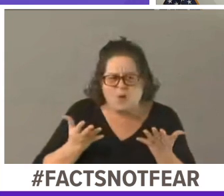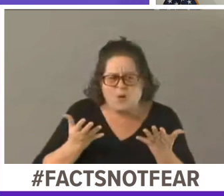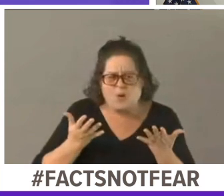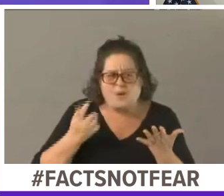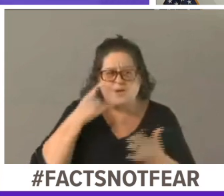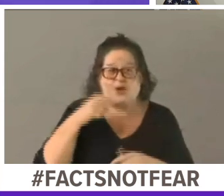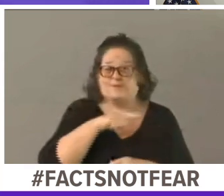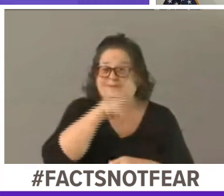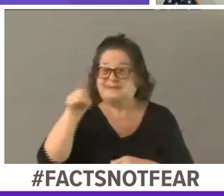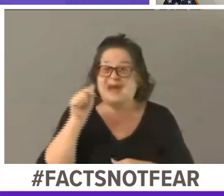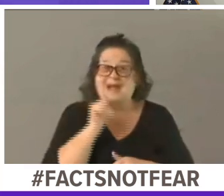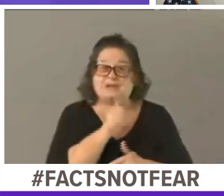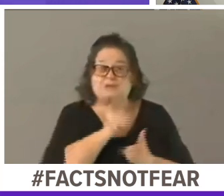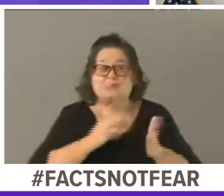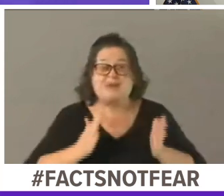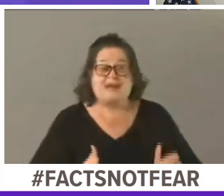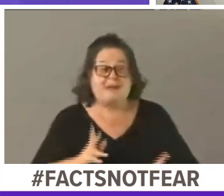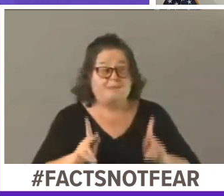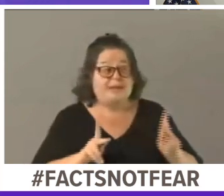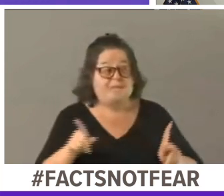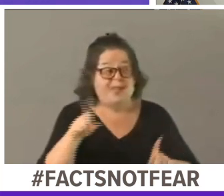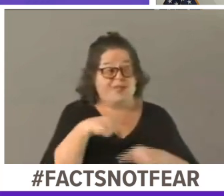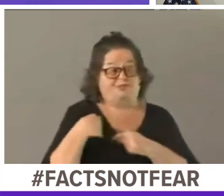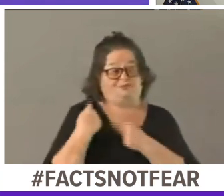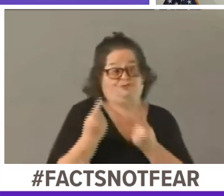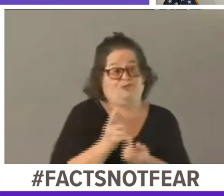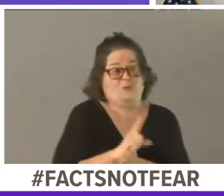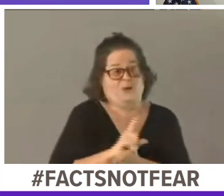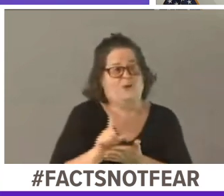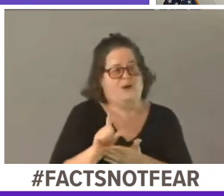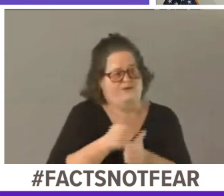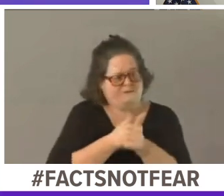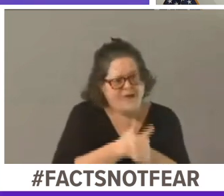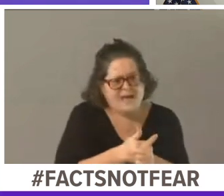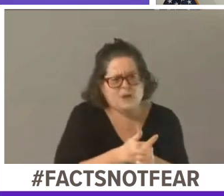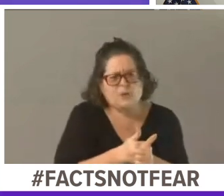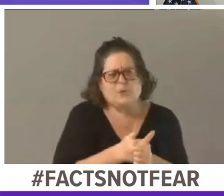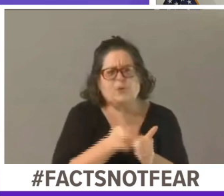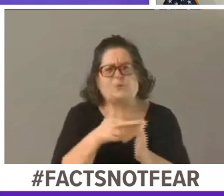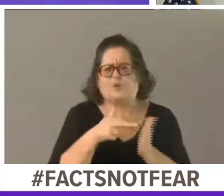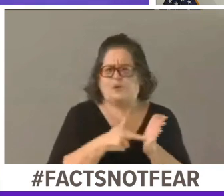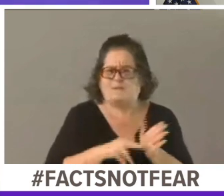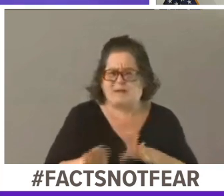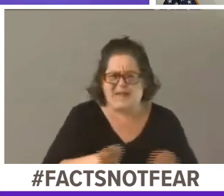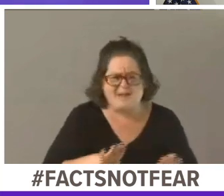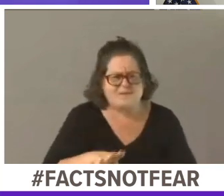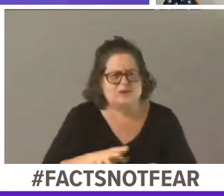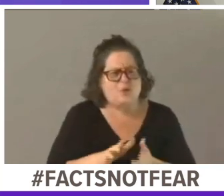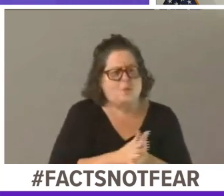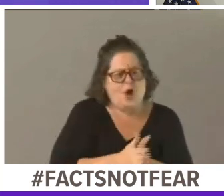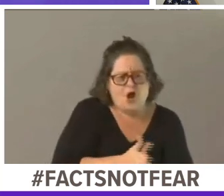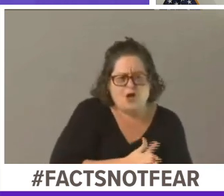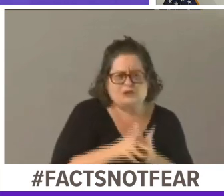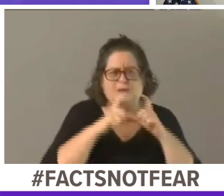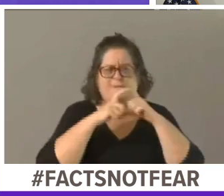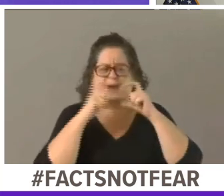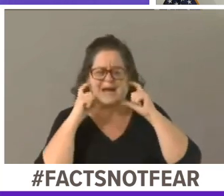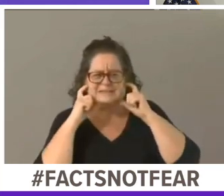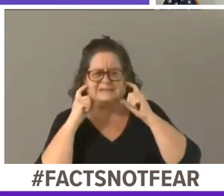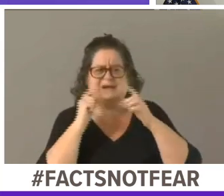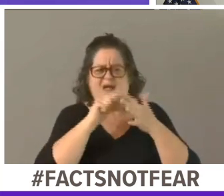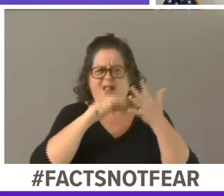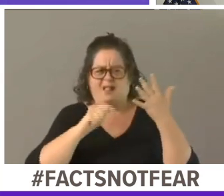past week, and we can see more of this if we do more of that. I want to talk about